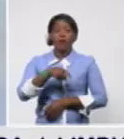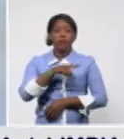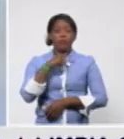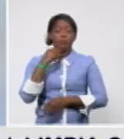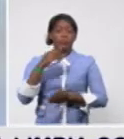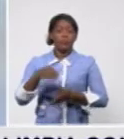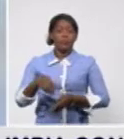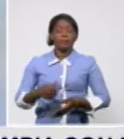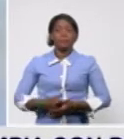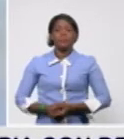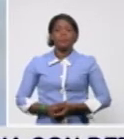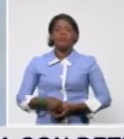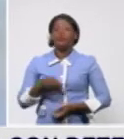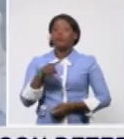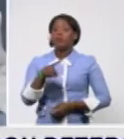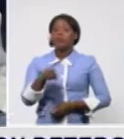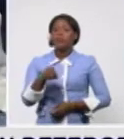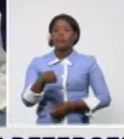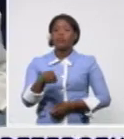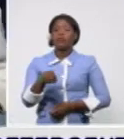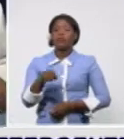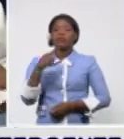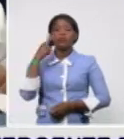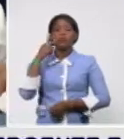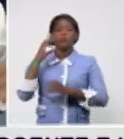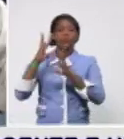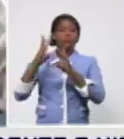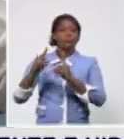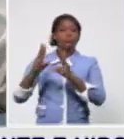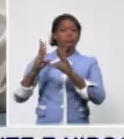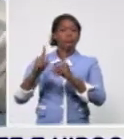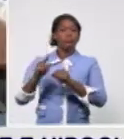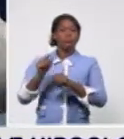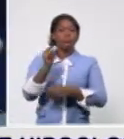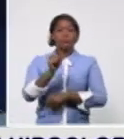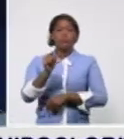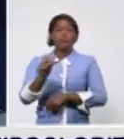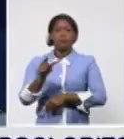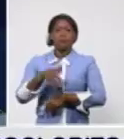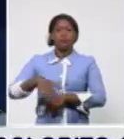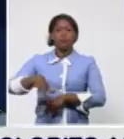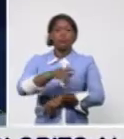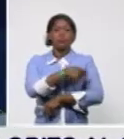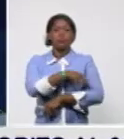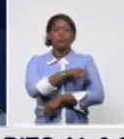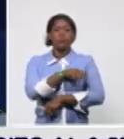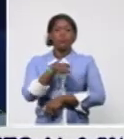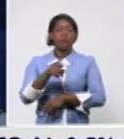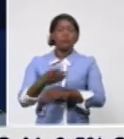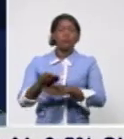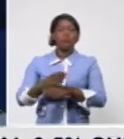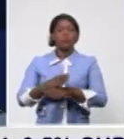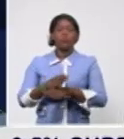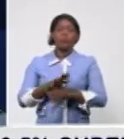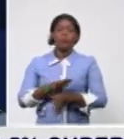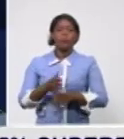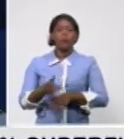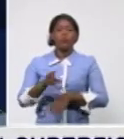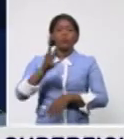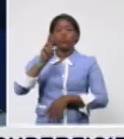means that the COVID-19 death toll on the island stands at 101, with a mortality rate